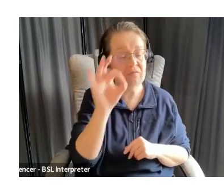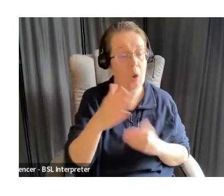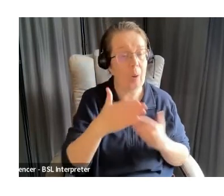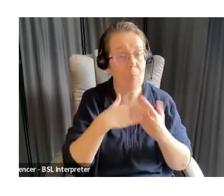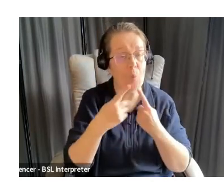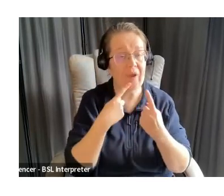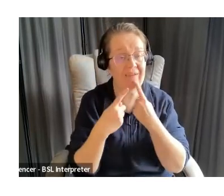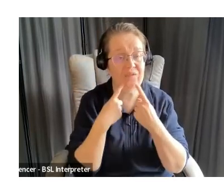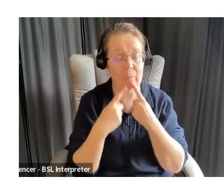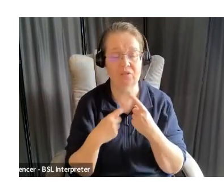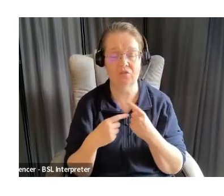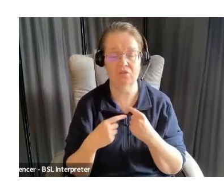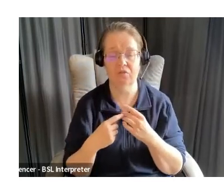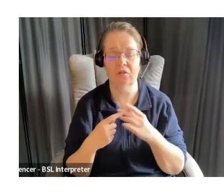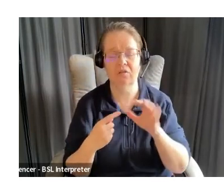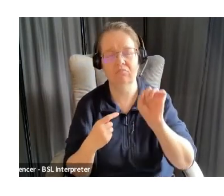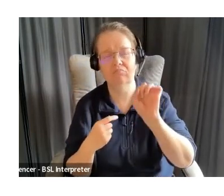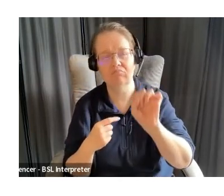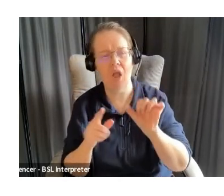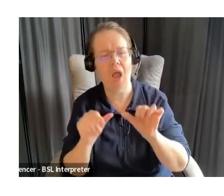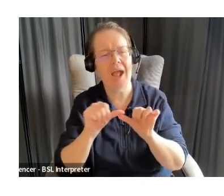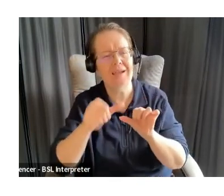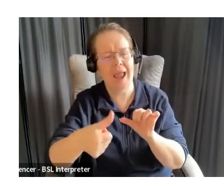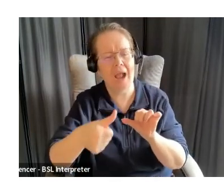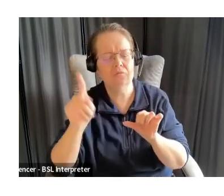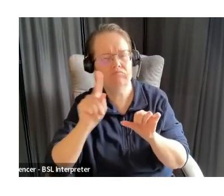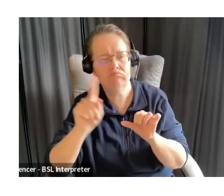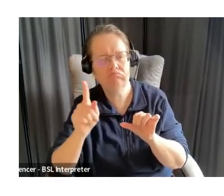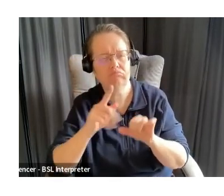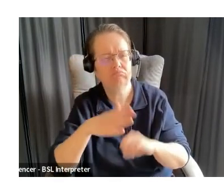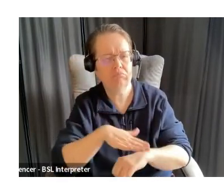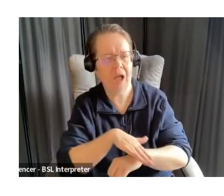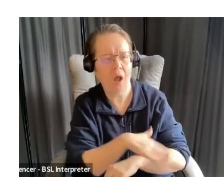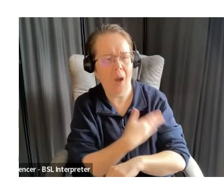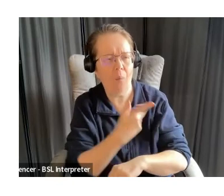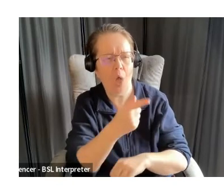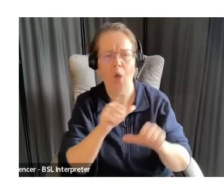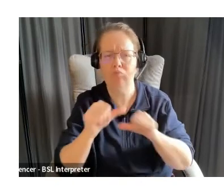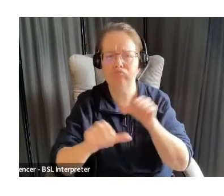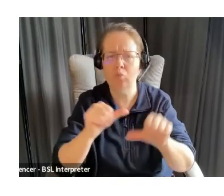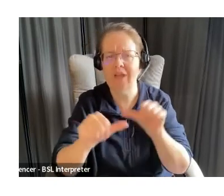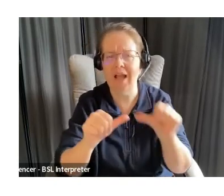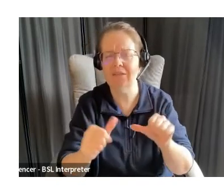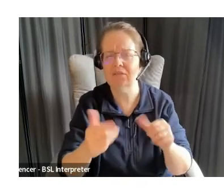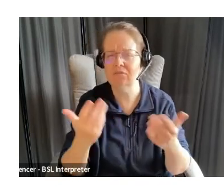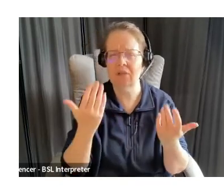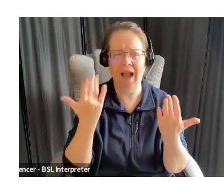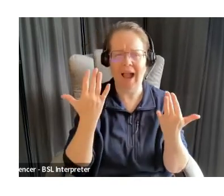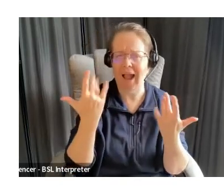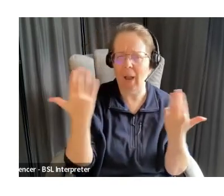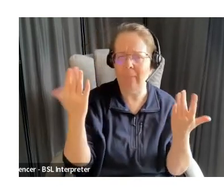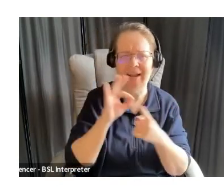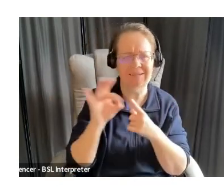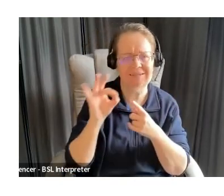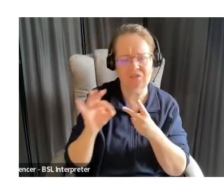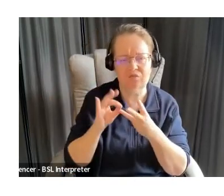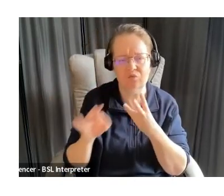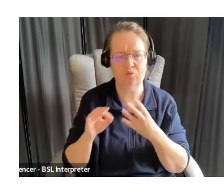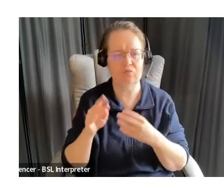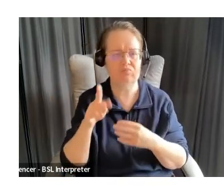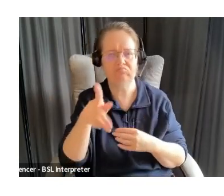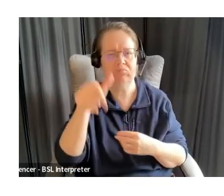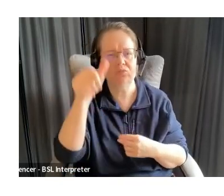make sure that you're finding out what are the next stages. How long will the process take? How many people are there interviewing? When will